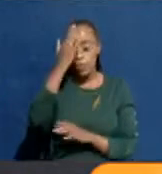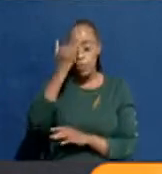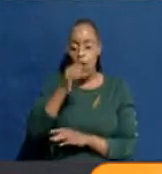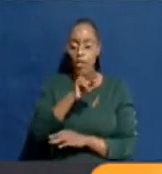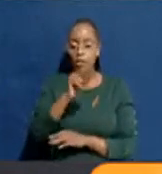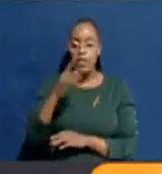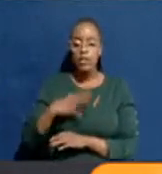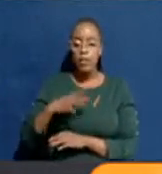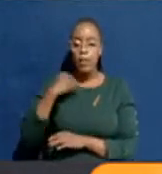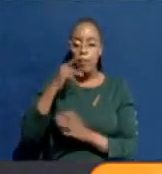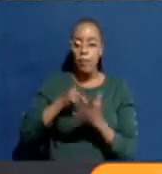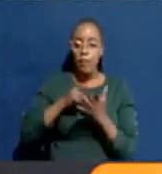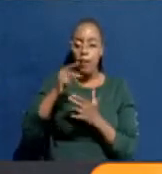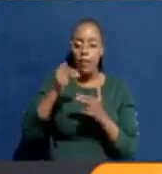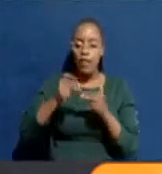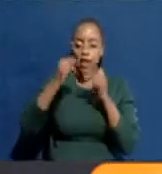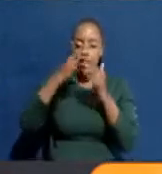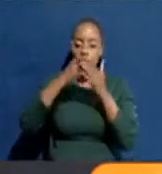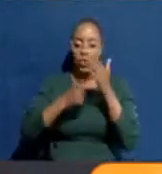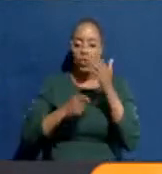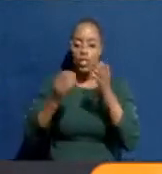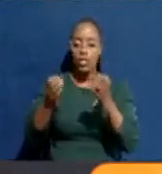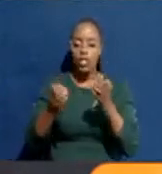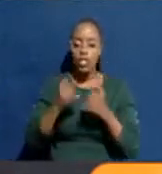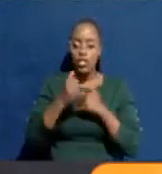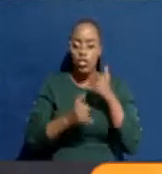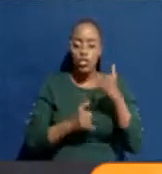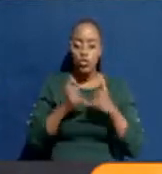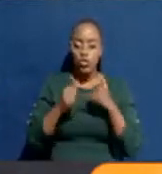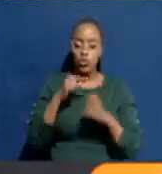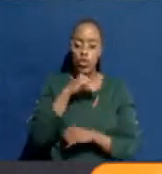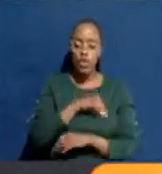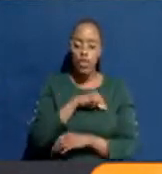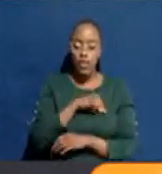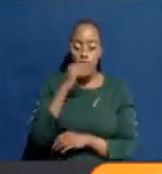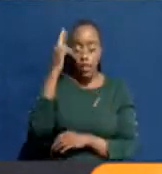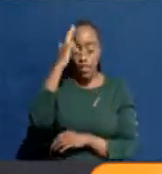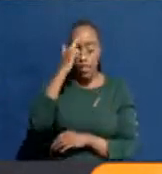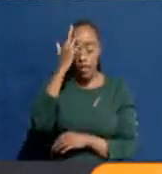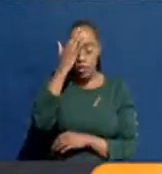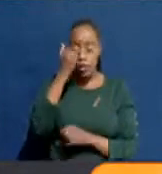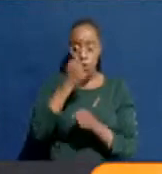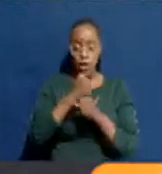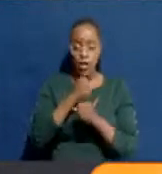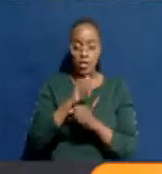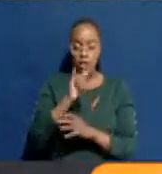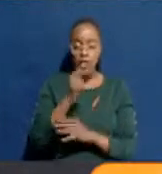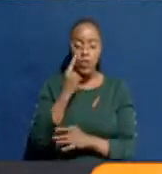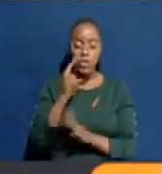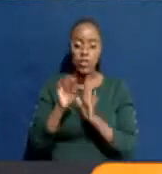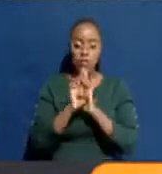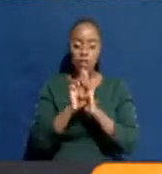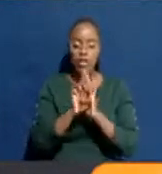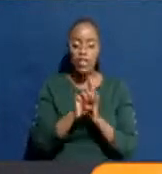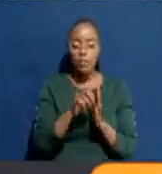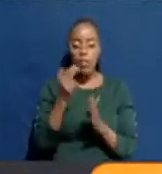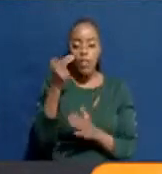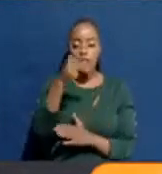those who actually pay the highest price need also to enjoy the gain. Mm-hmm. And the reason why, you see, for example, fuel